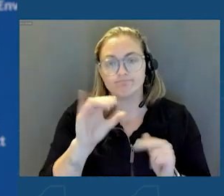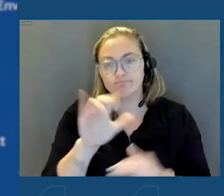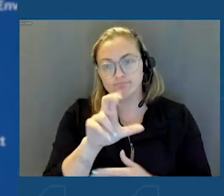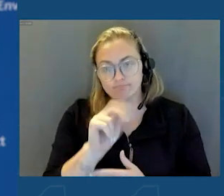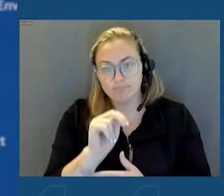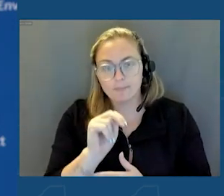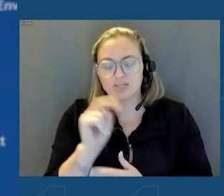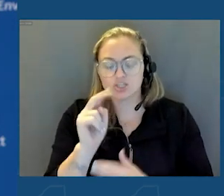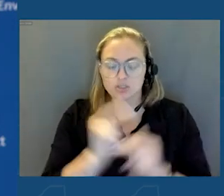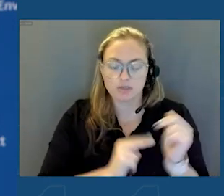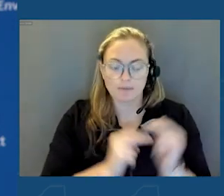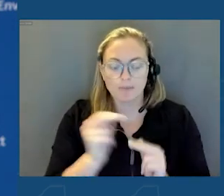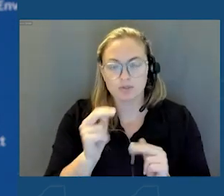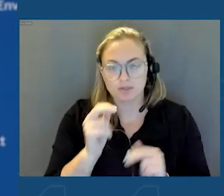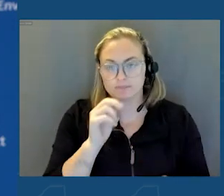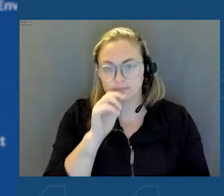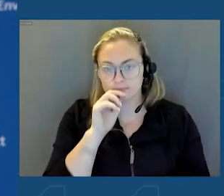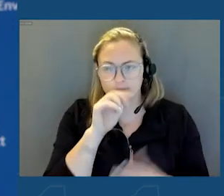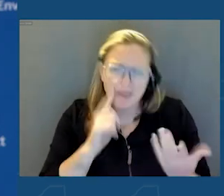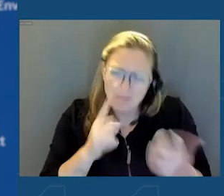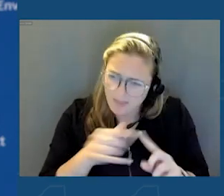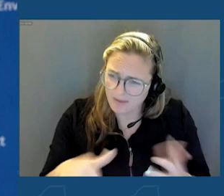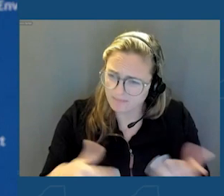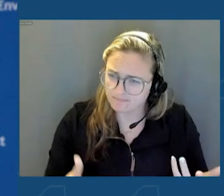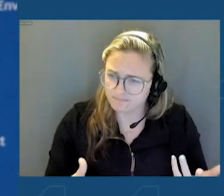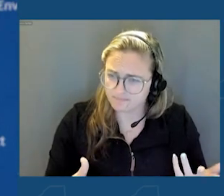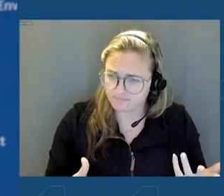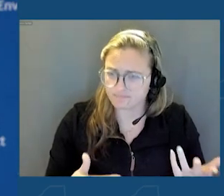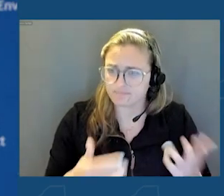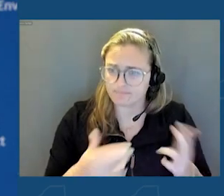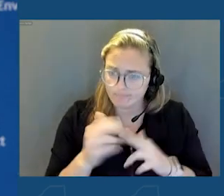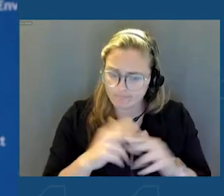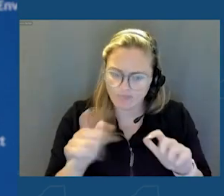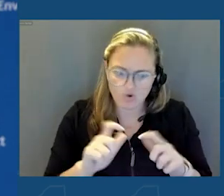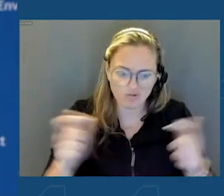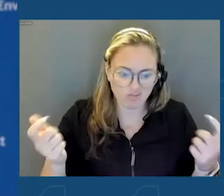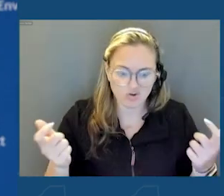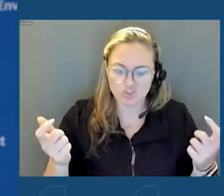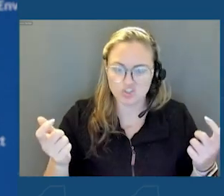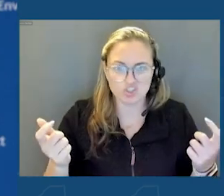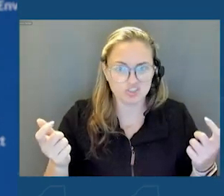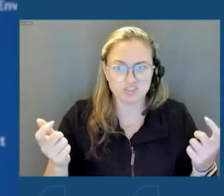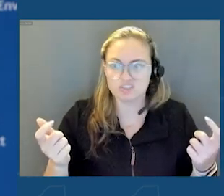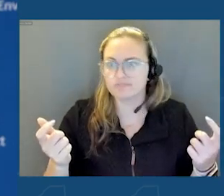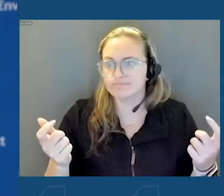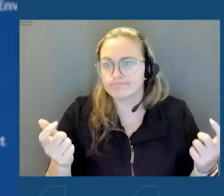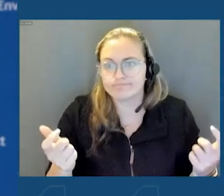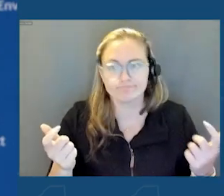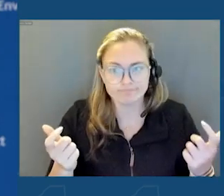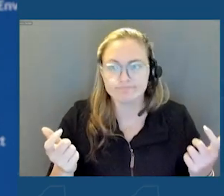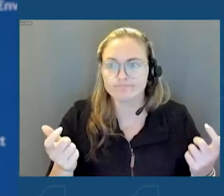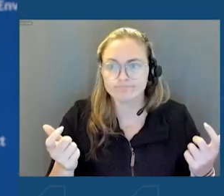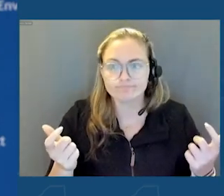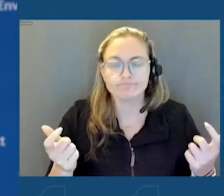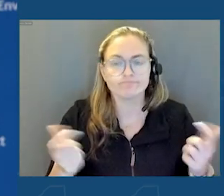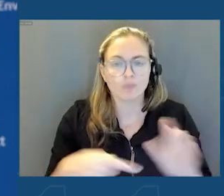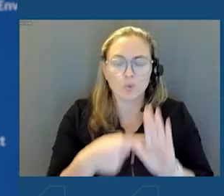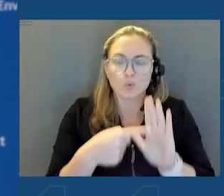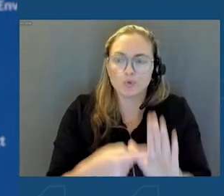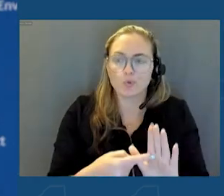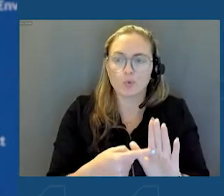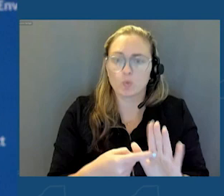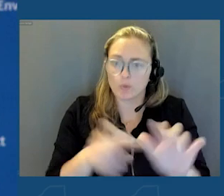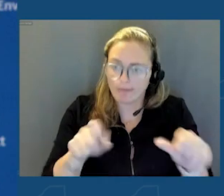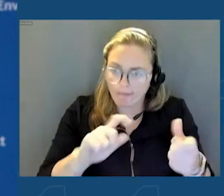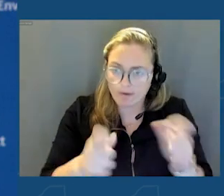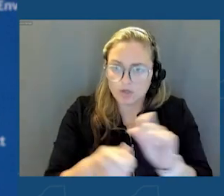construction. Think about that. Think about that. Buildings are some of the largest emitters of carbon, and we can make those changes just